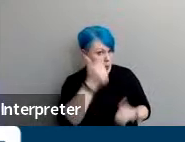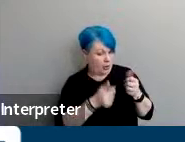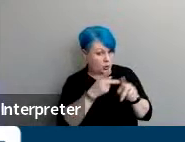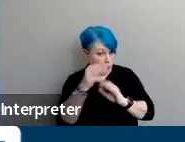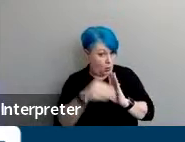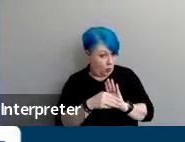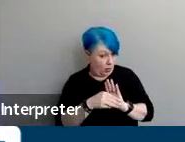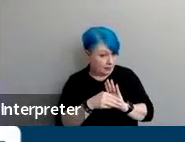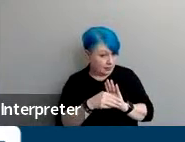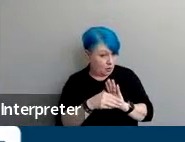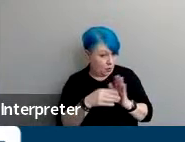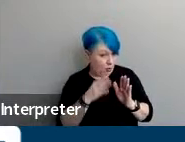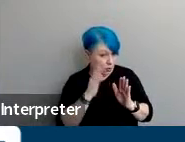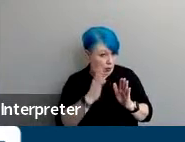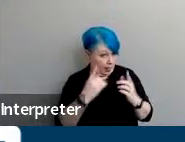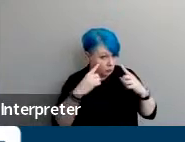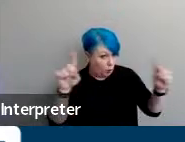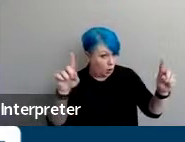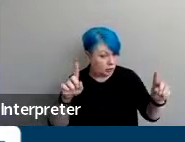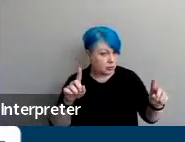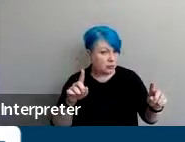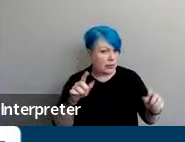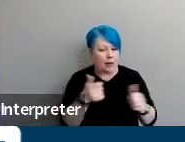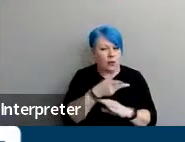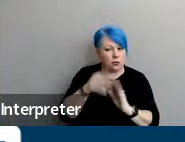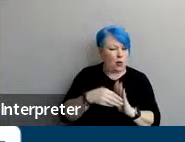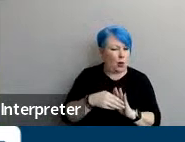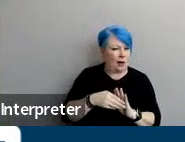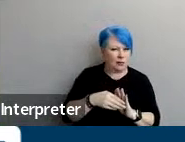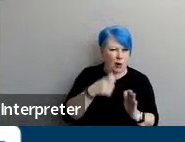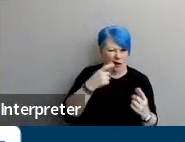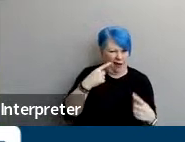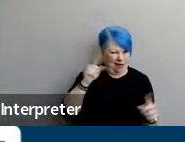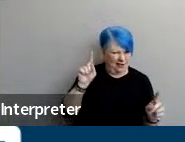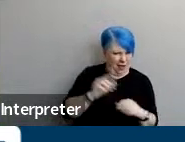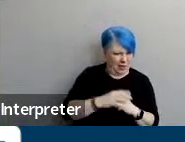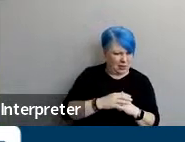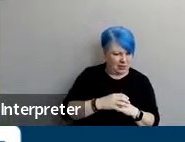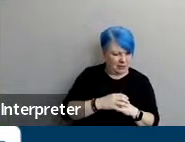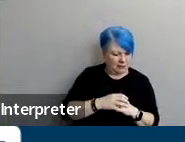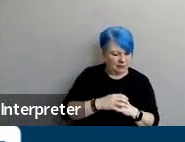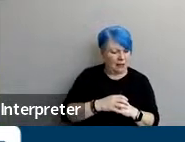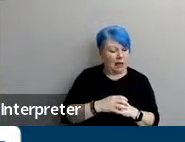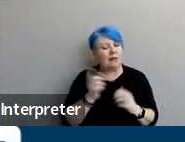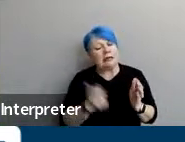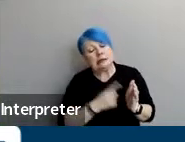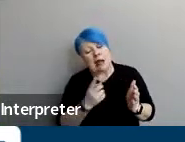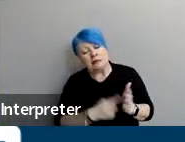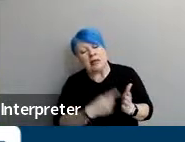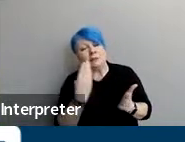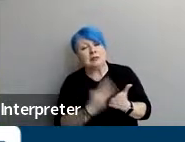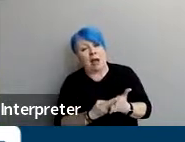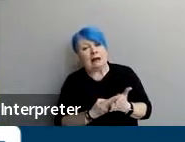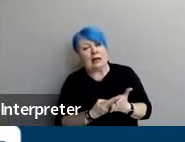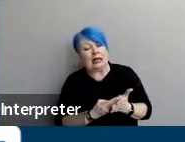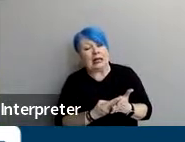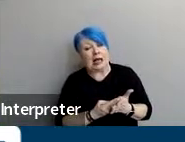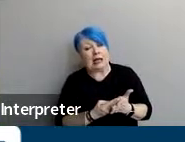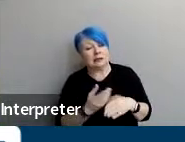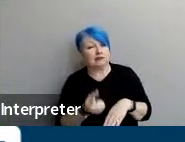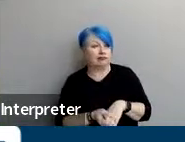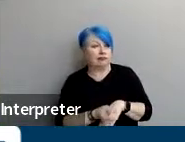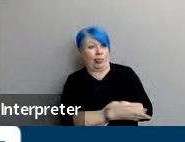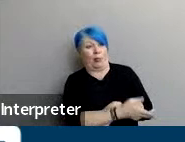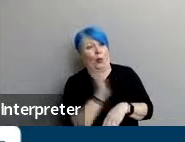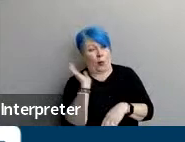work and which ones are not as effective. Sometimes you throw money away. Sometimes you really